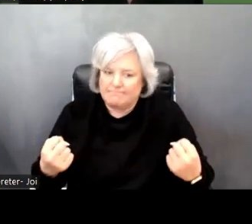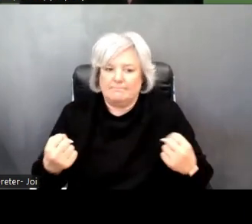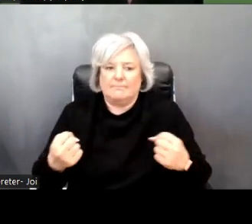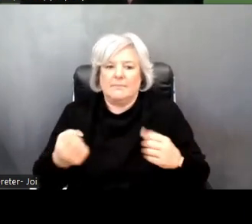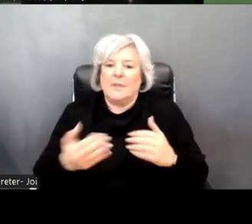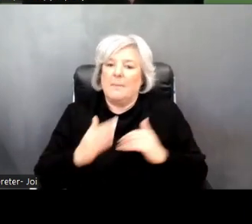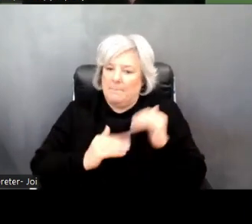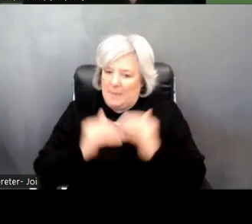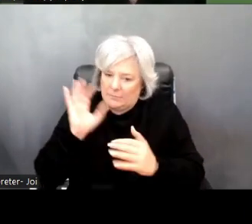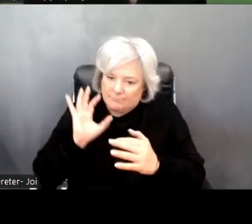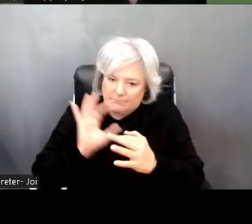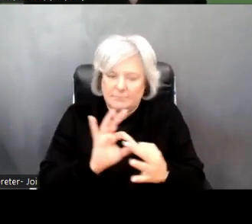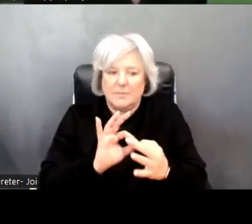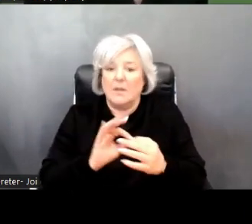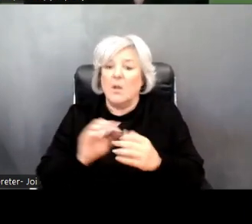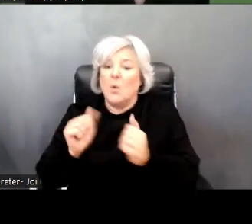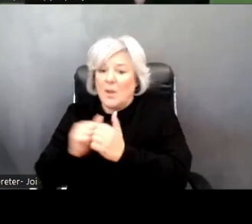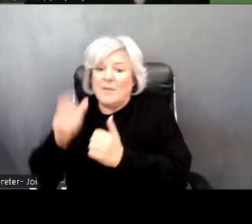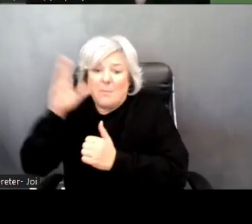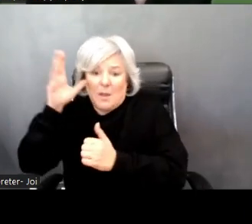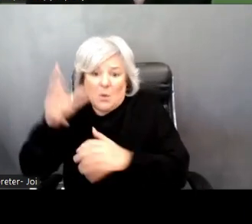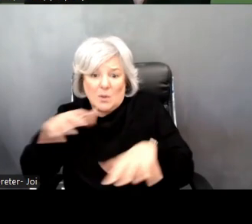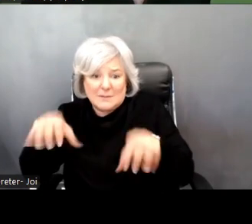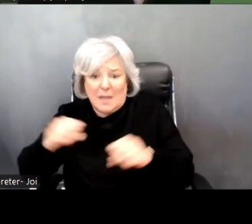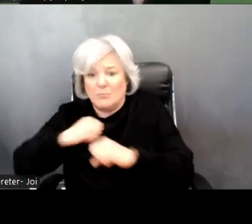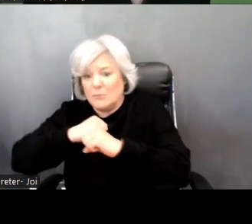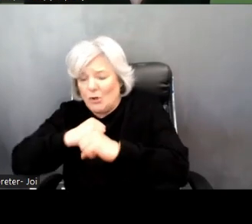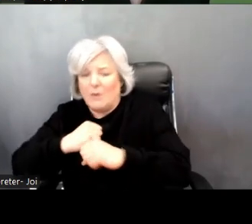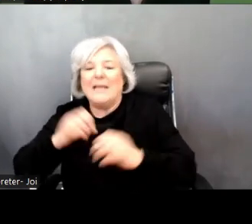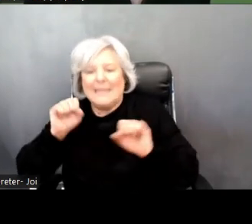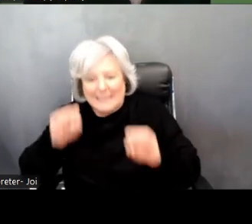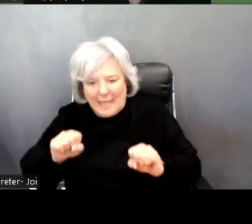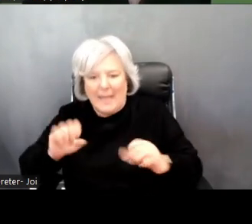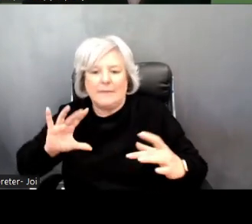with parents, the children can have hope and strive for positive outcomes.